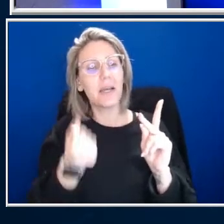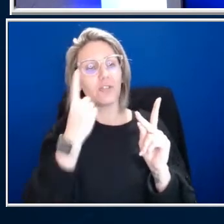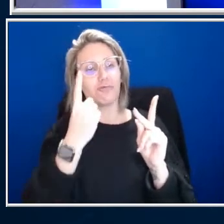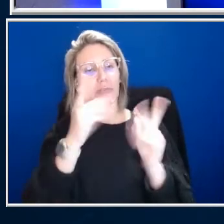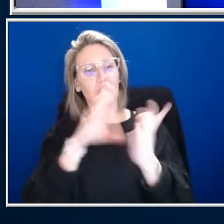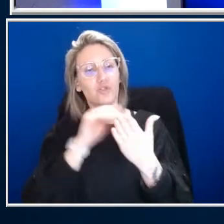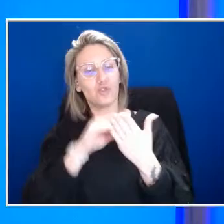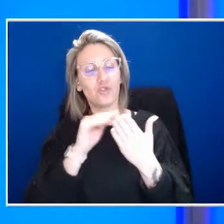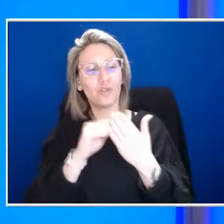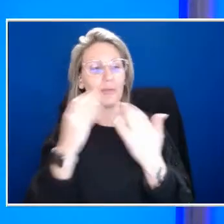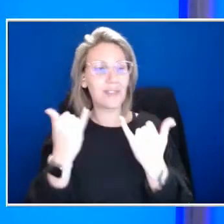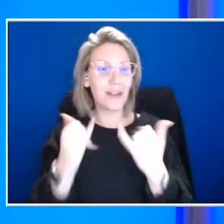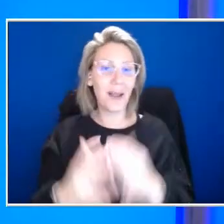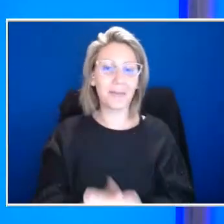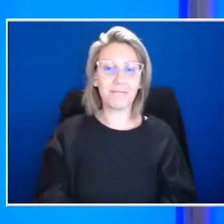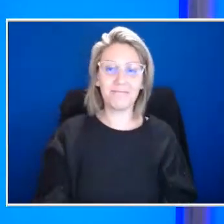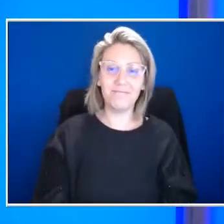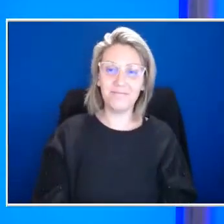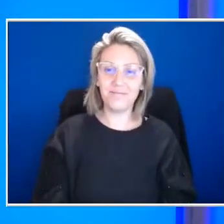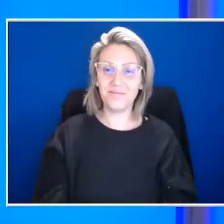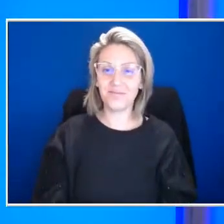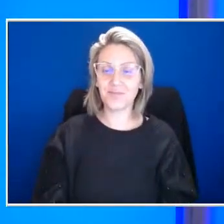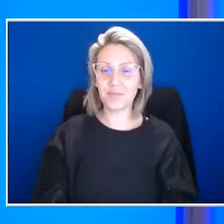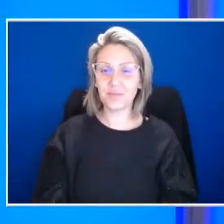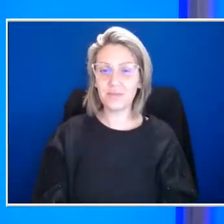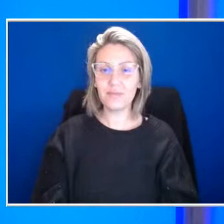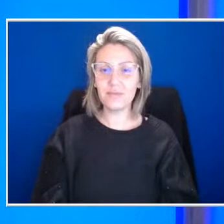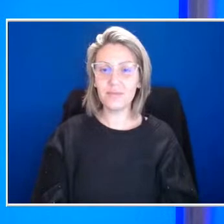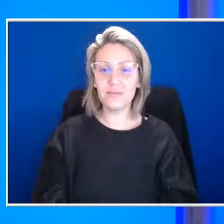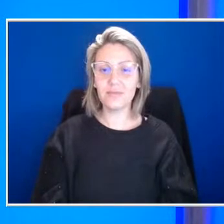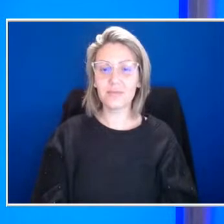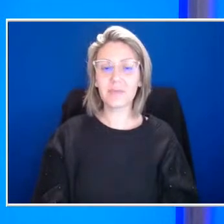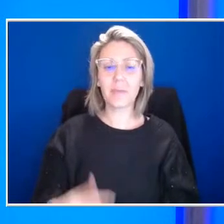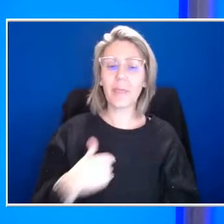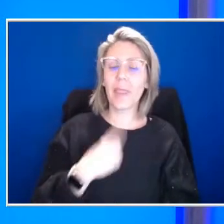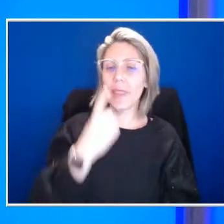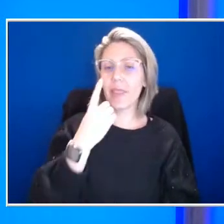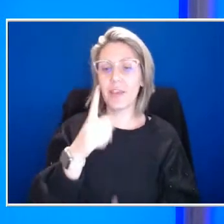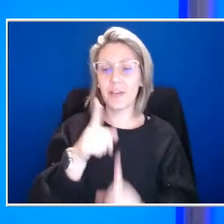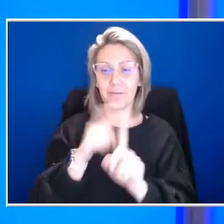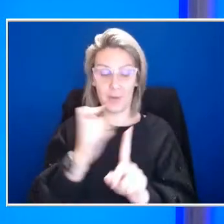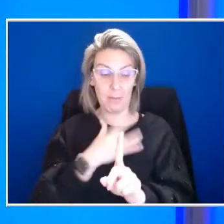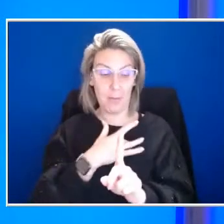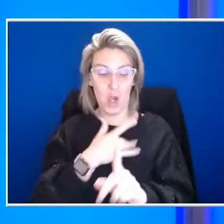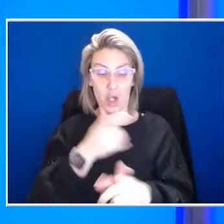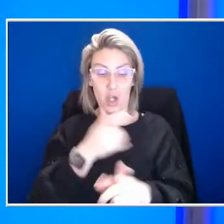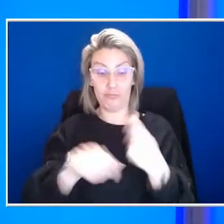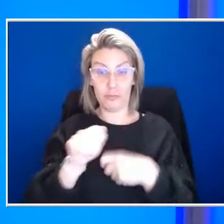takeaway? I think from a heart transplant standpoint, and from